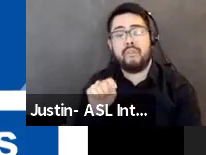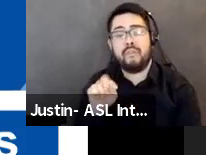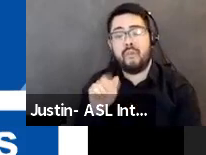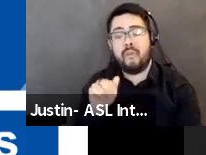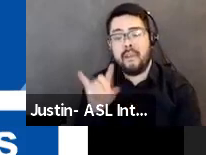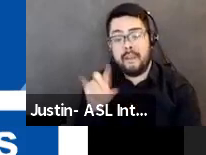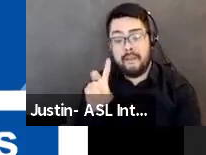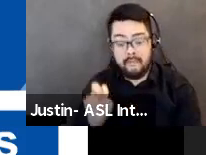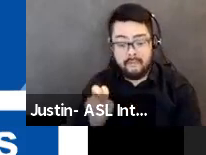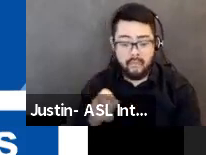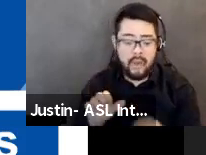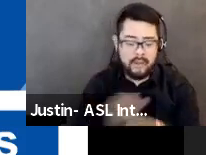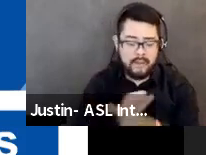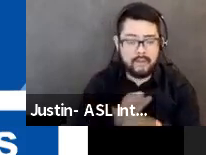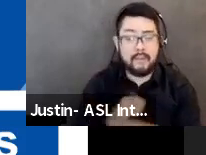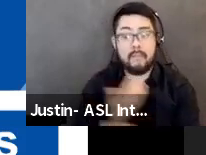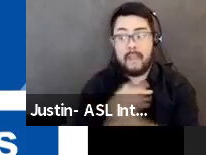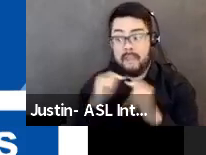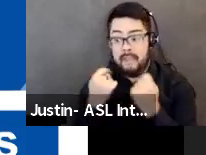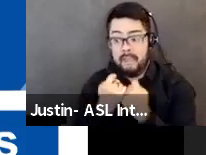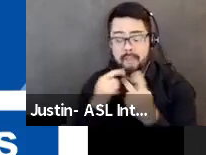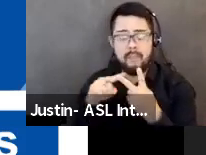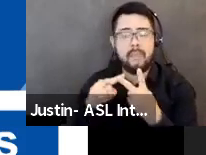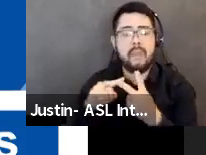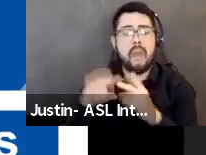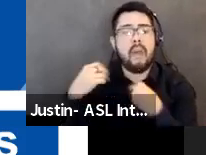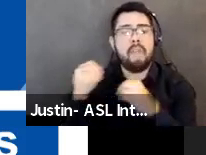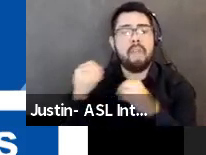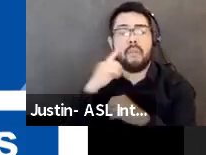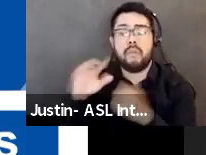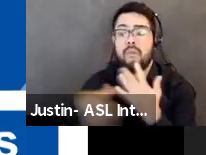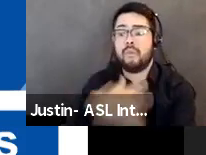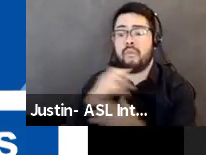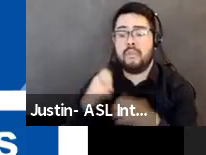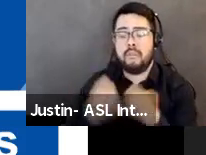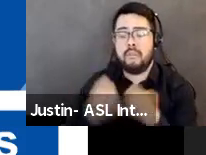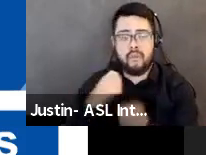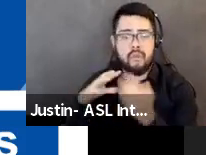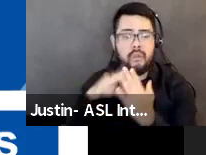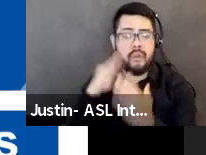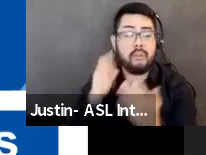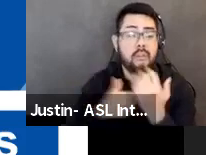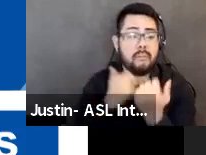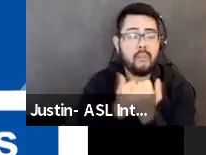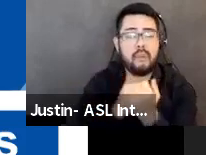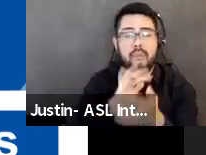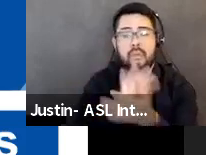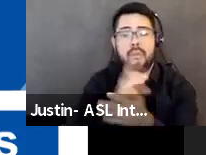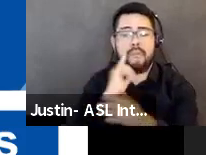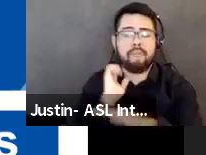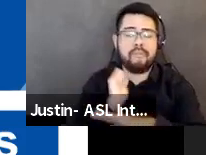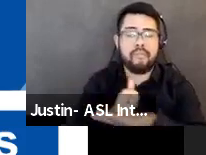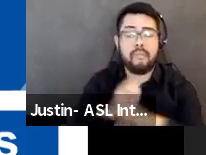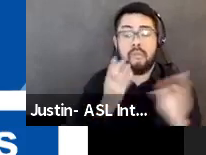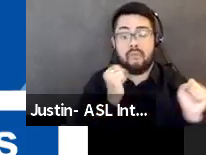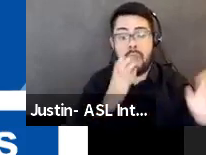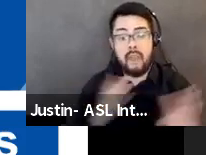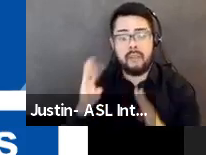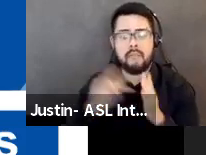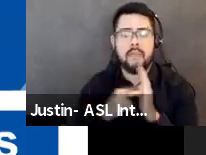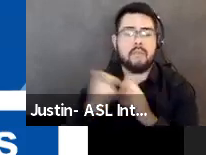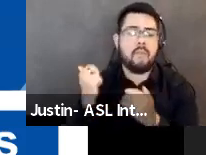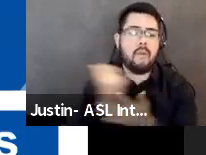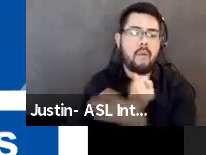team's partnership with the office of social emotional learning support schools in implementing strategies to ensure that all of our